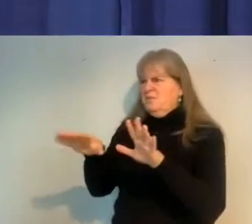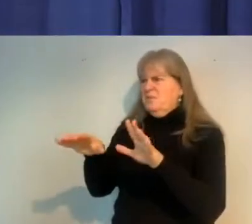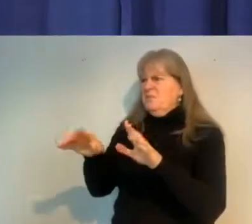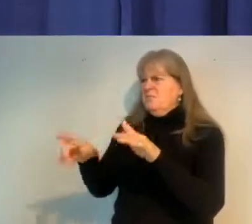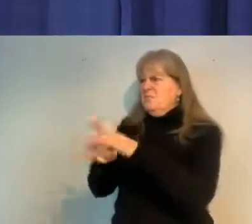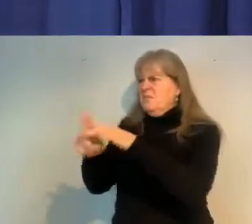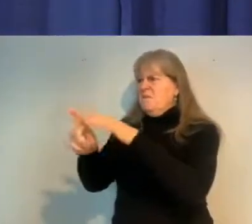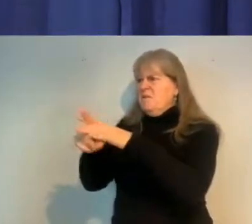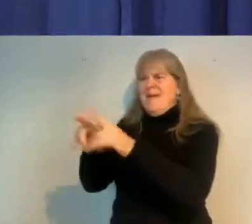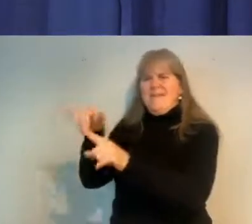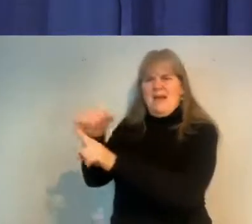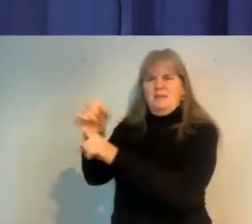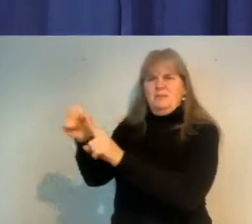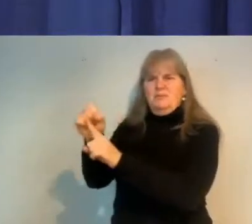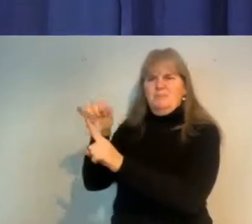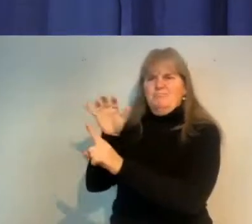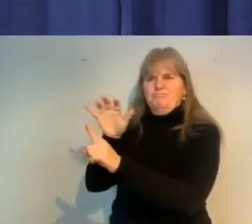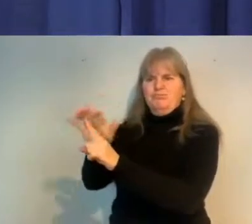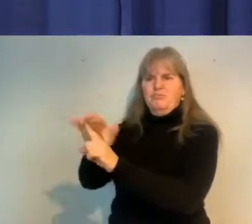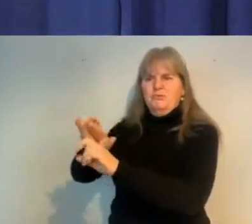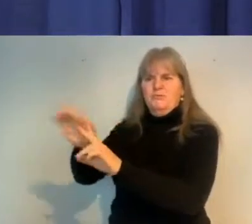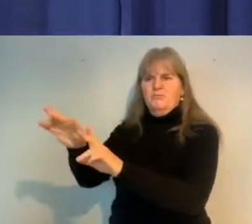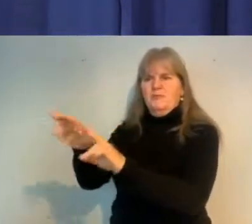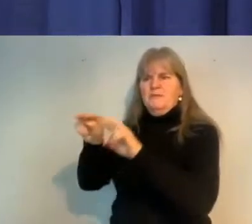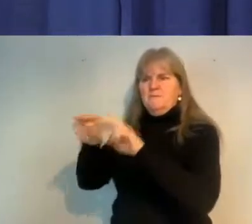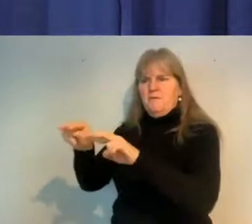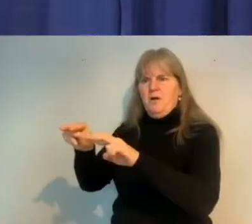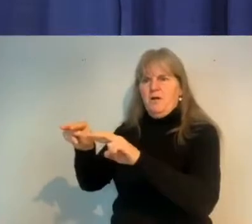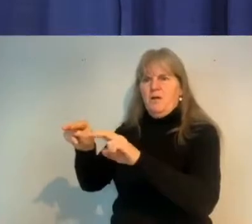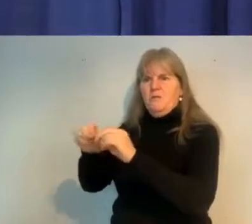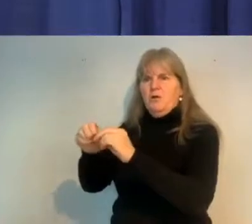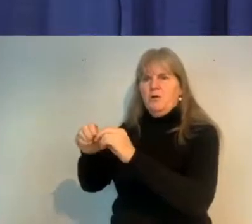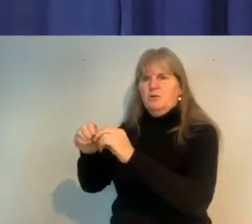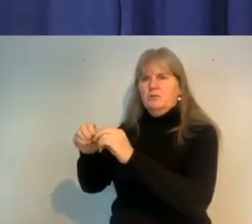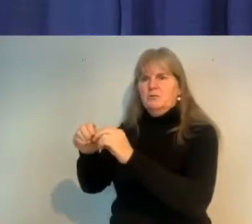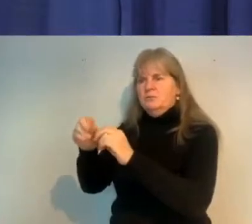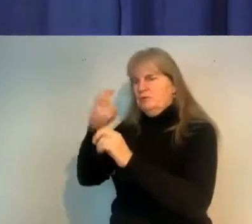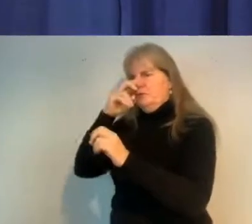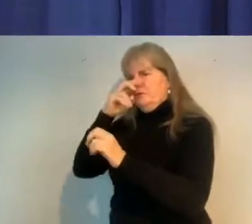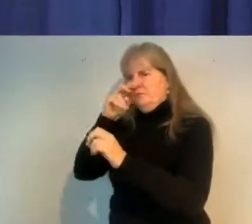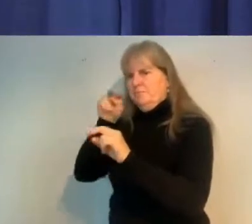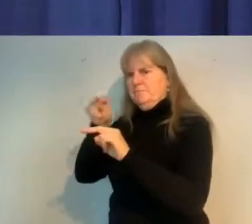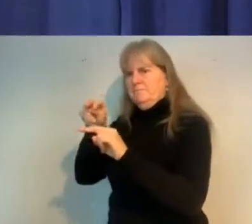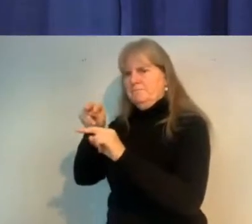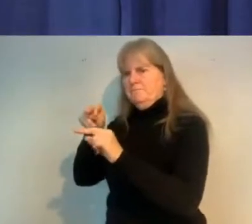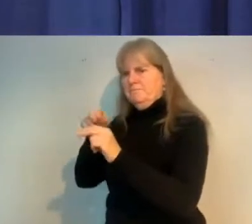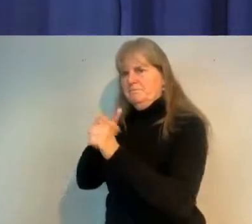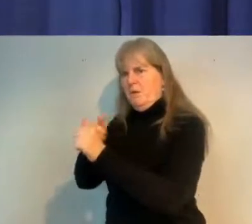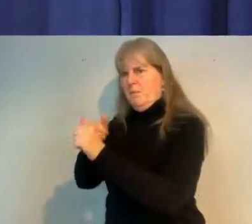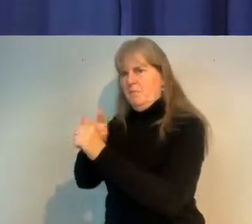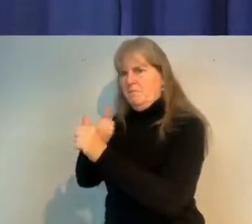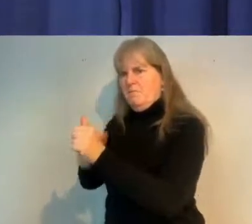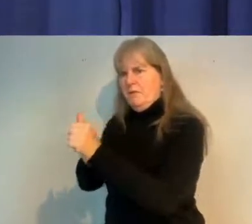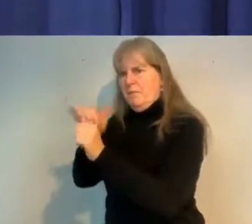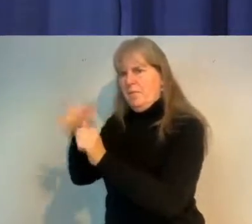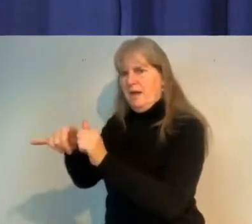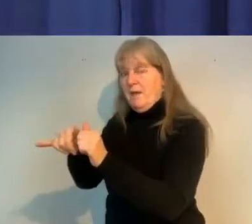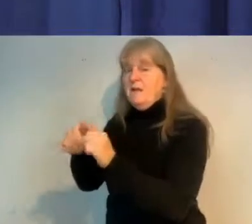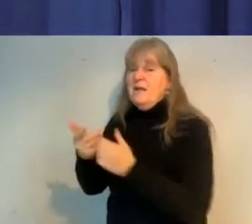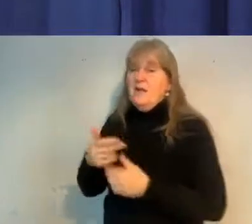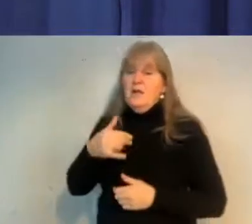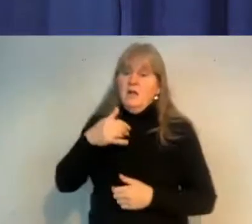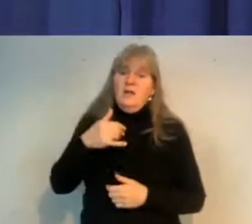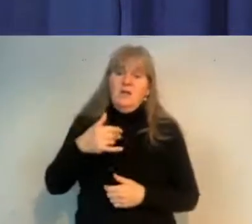that then invoke more severe measures, not just here, but right across Canada and the world. So we've been very lucky in the Yukon because